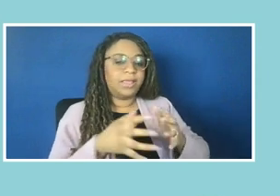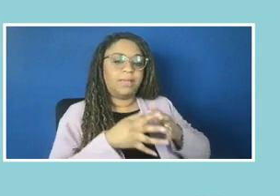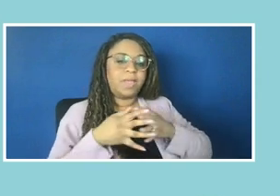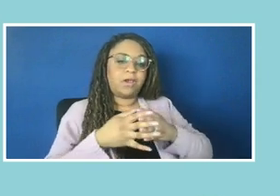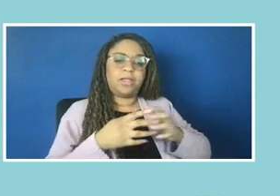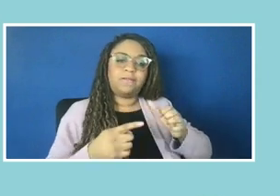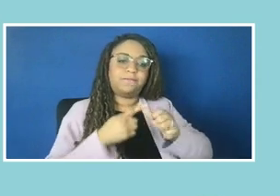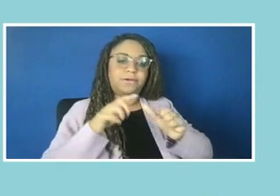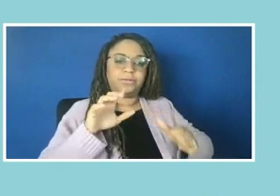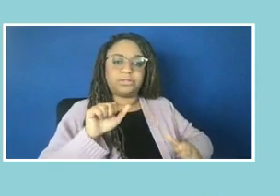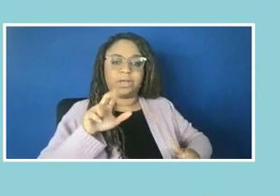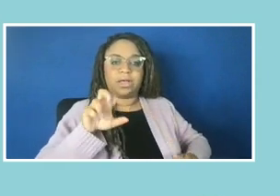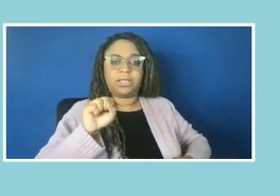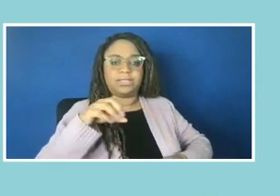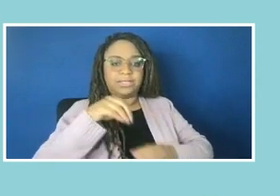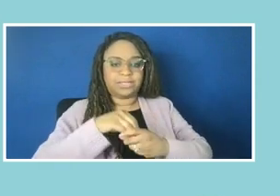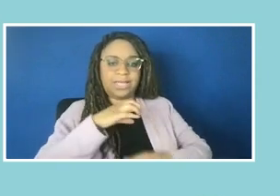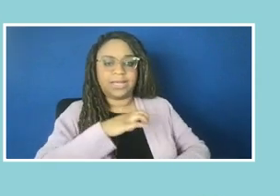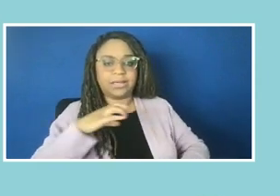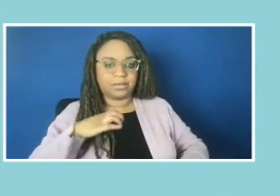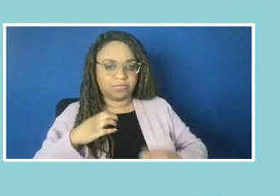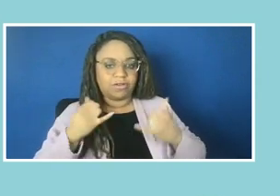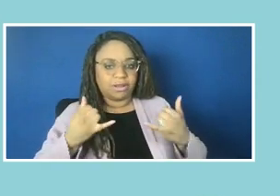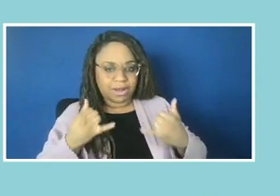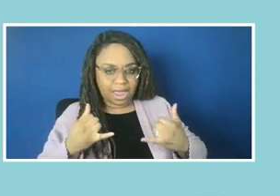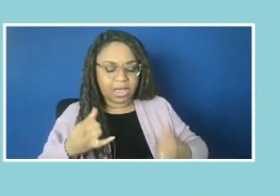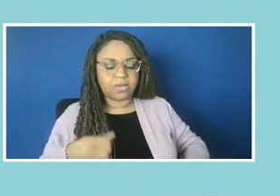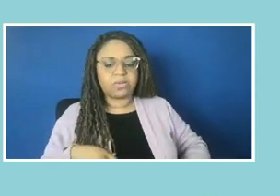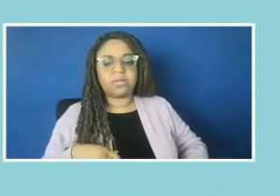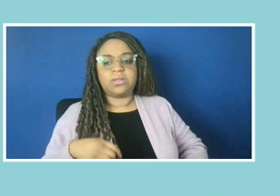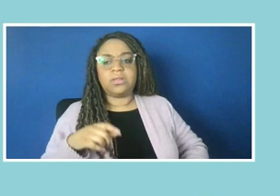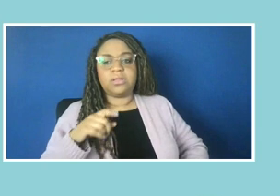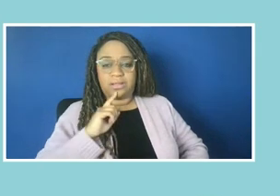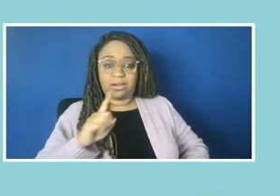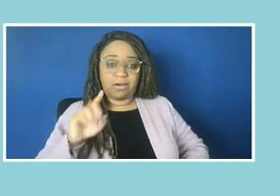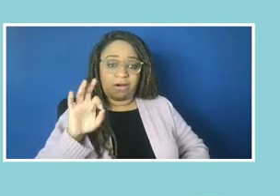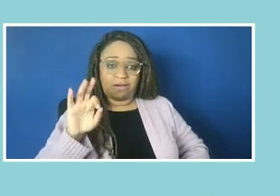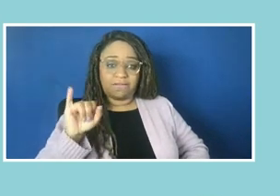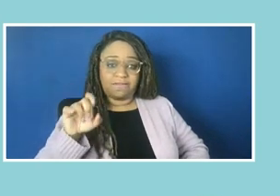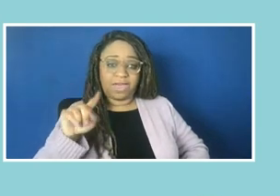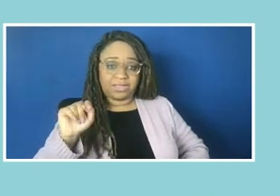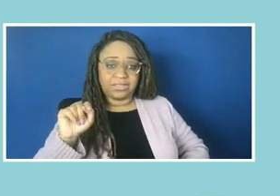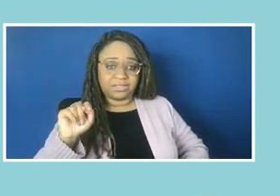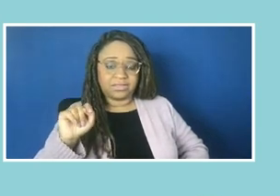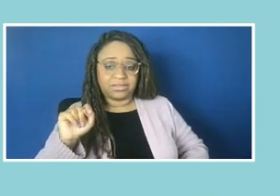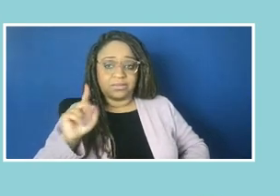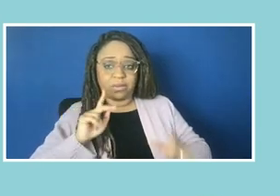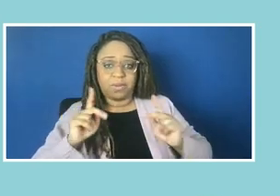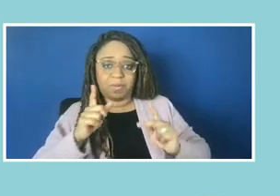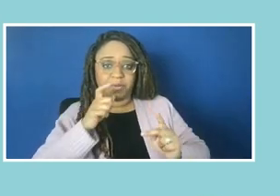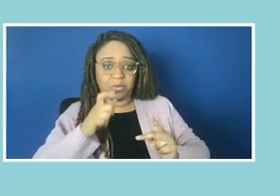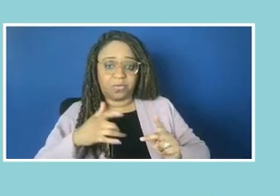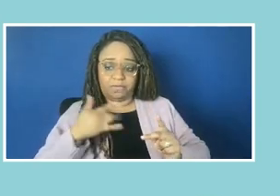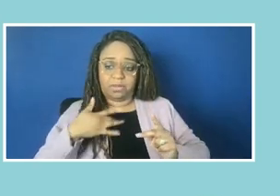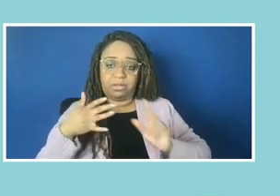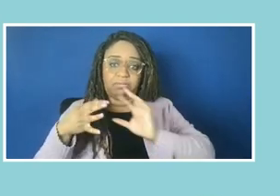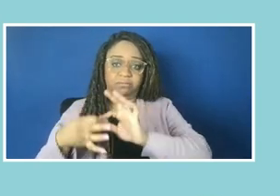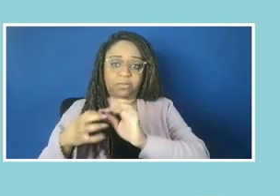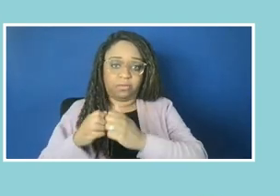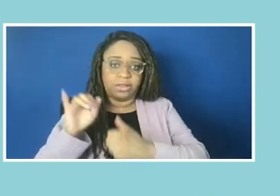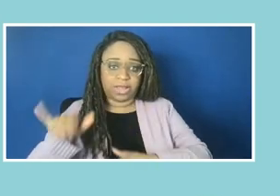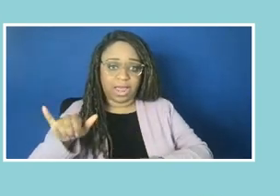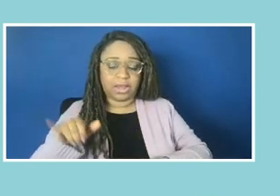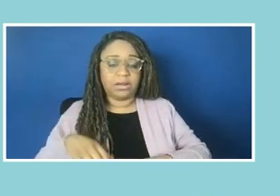now, there are fascists. Mm-hmm. There are people that identify with that or in the circles with those folks. So open